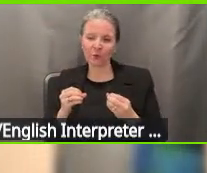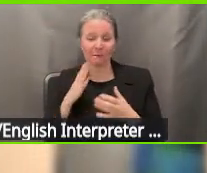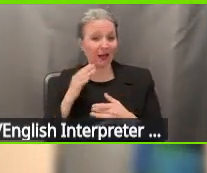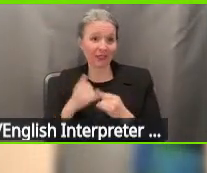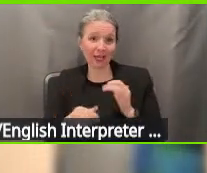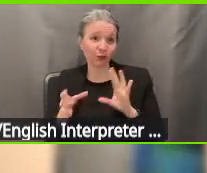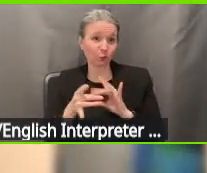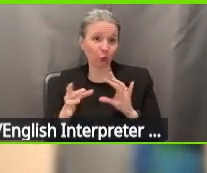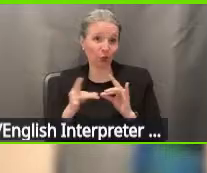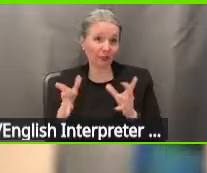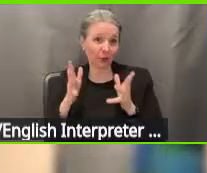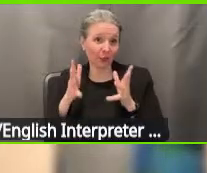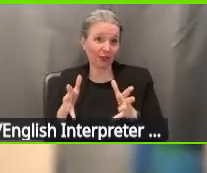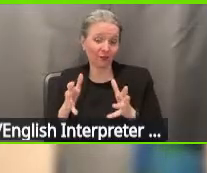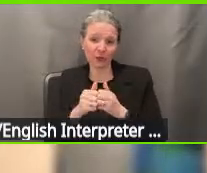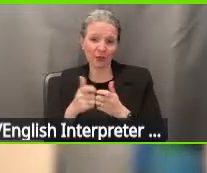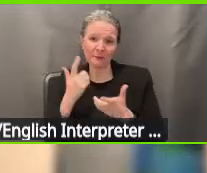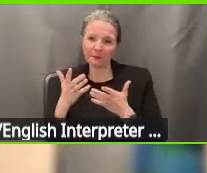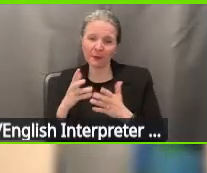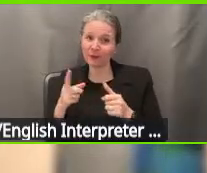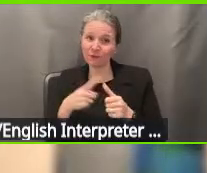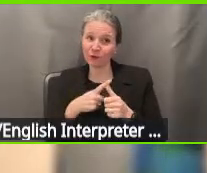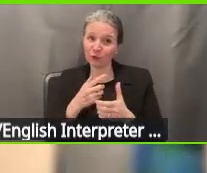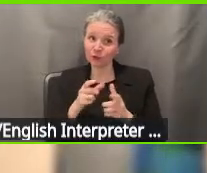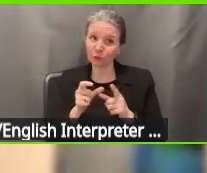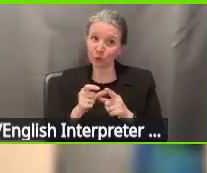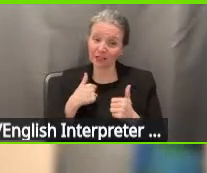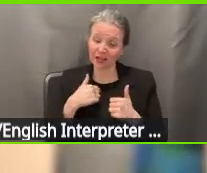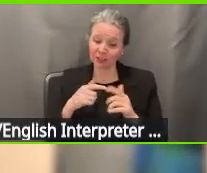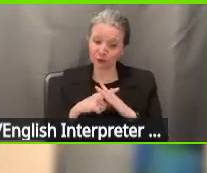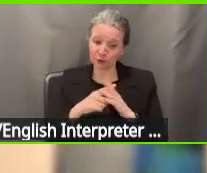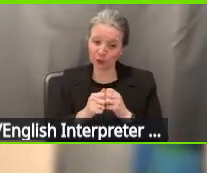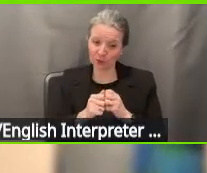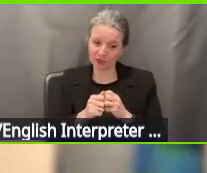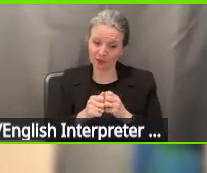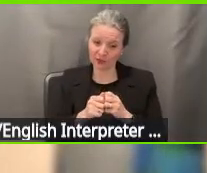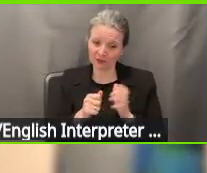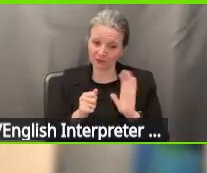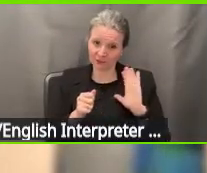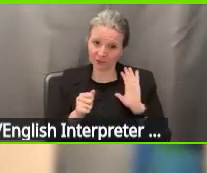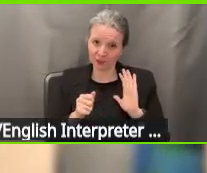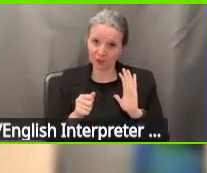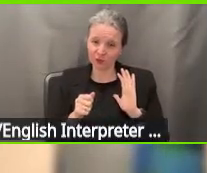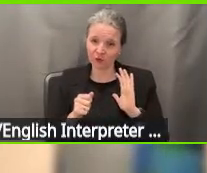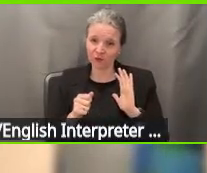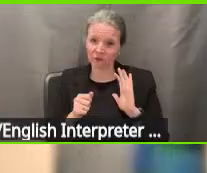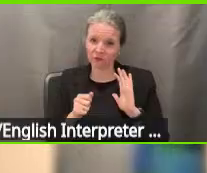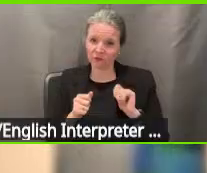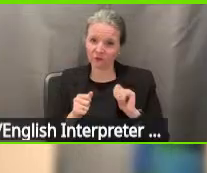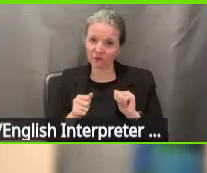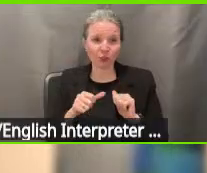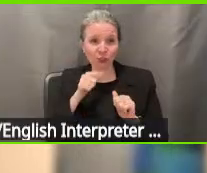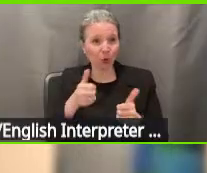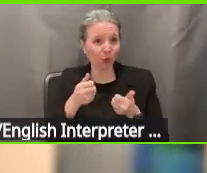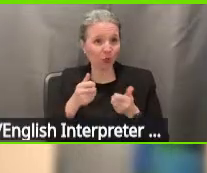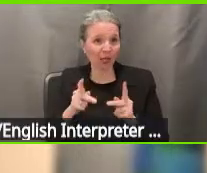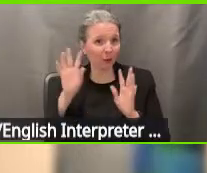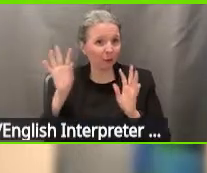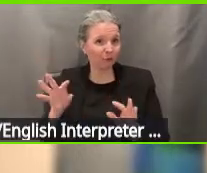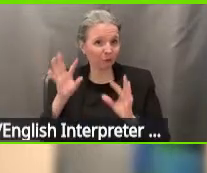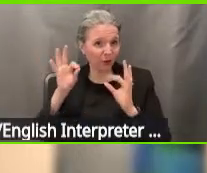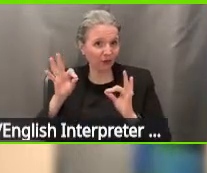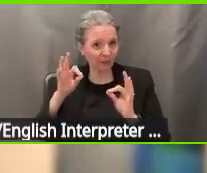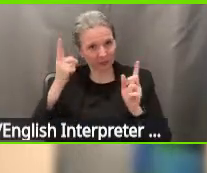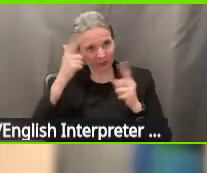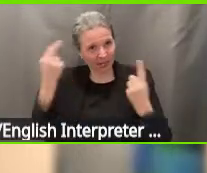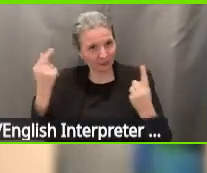words that I'll leave you with, and it may have been the first words that I started you off with, was don't let perfect be the enemy